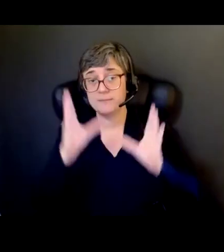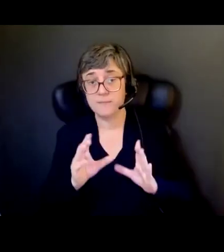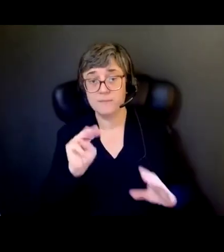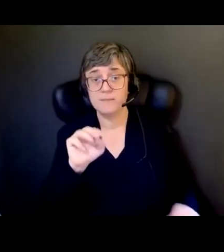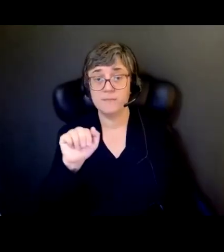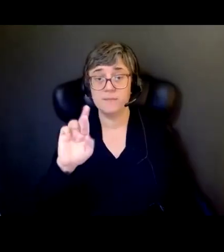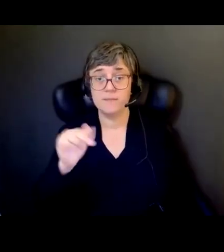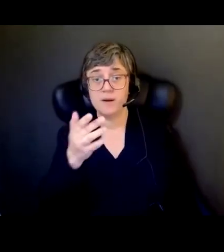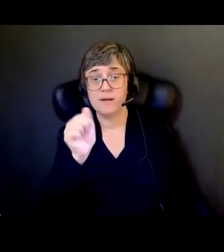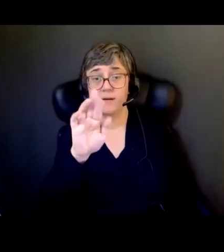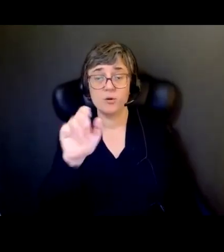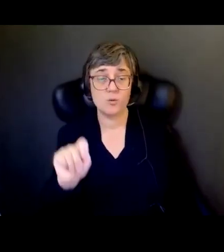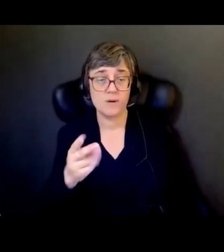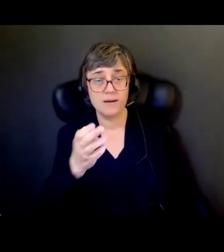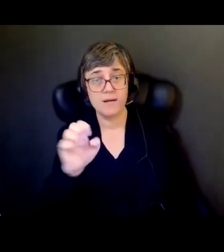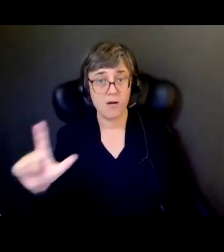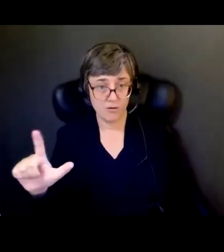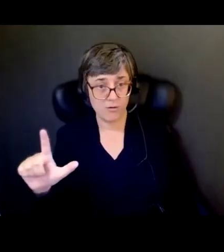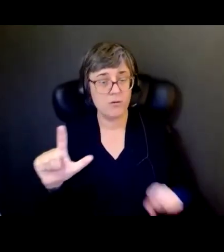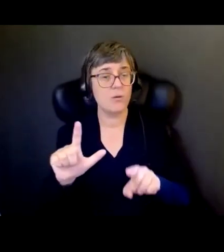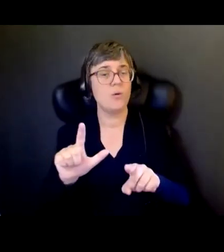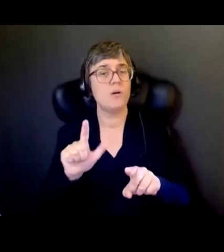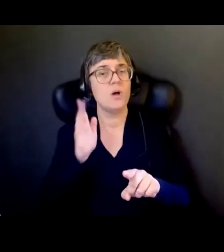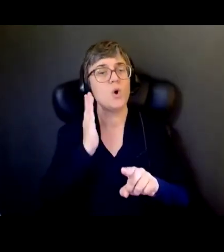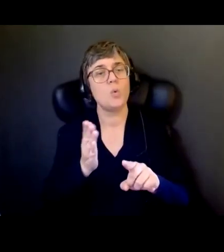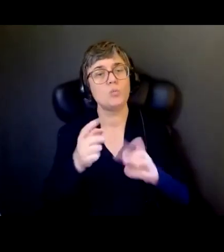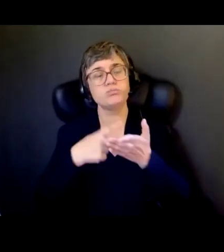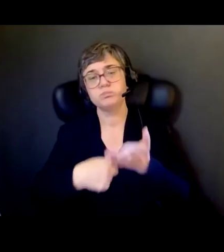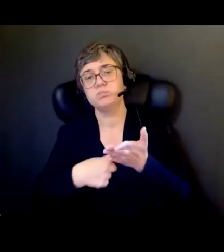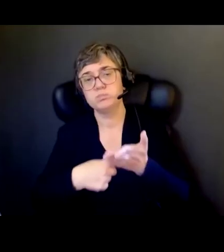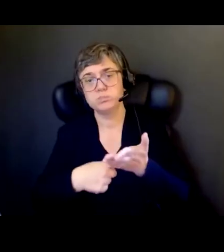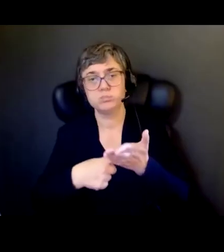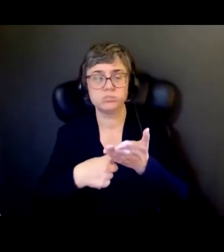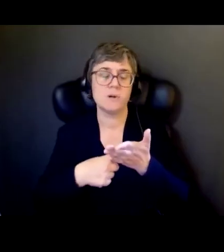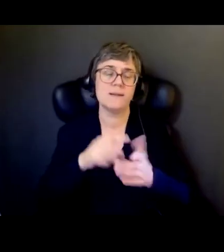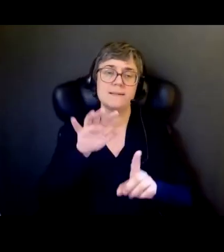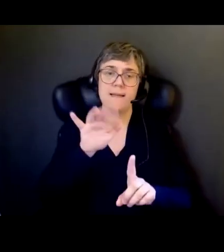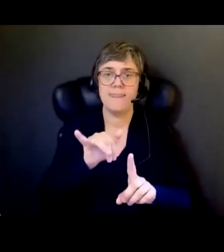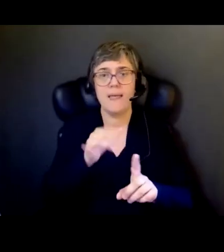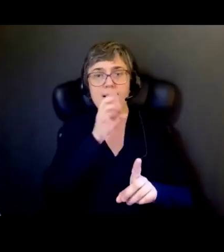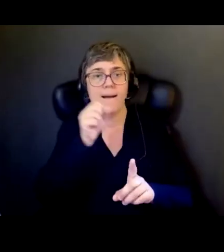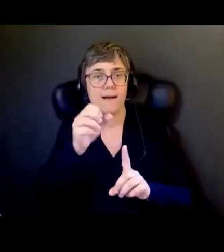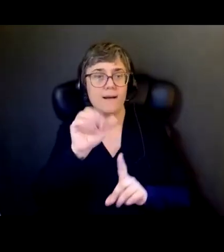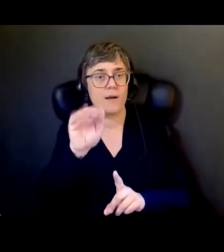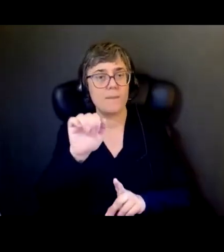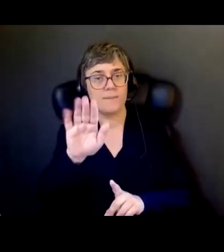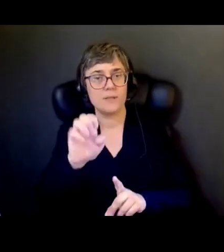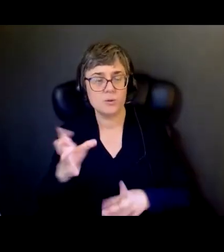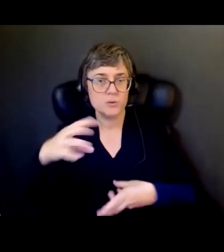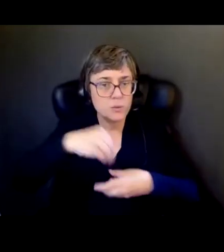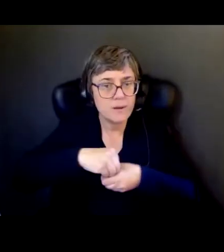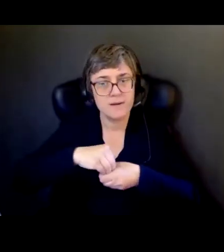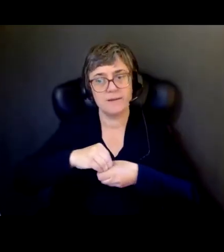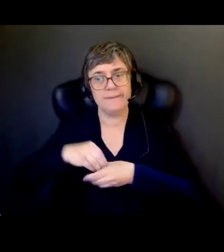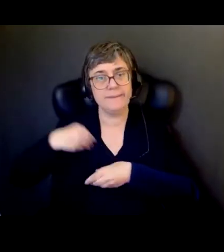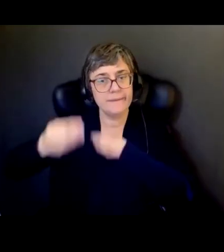coercive control as a form of elder abuse within intergenerational family contexts to help us understand how these dynamics take shape in